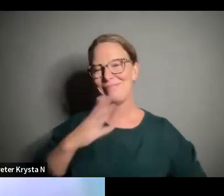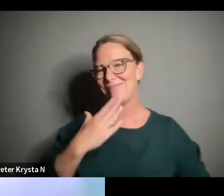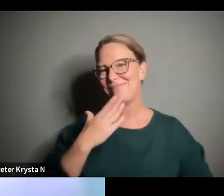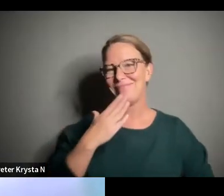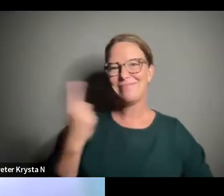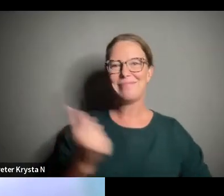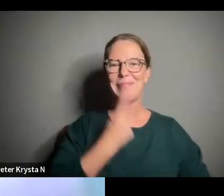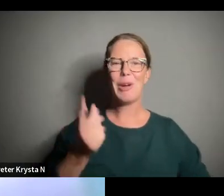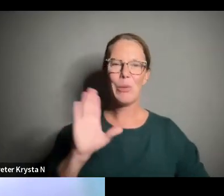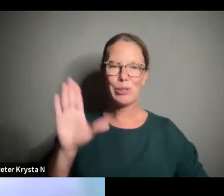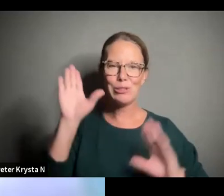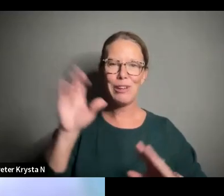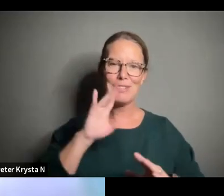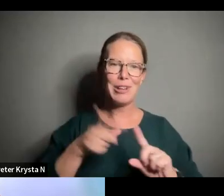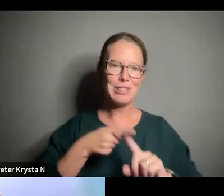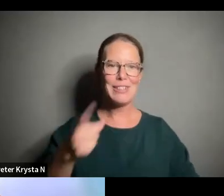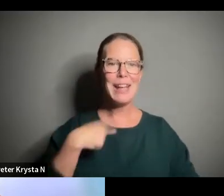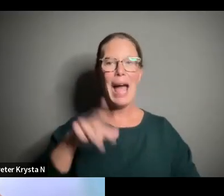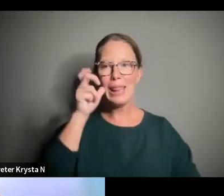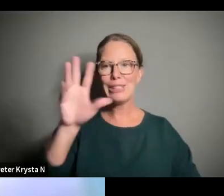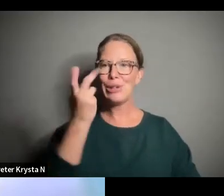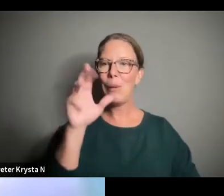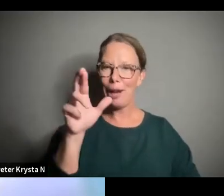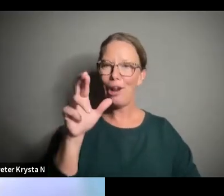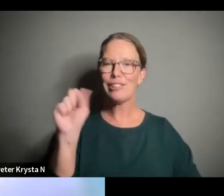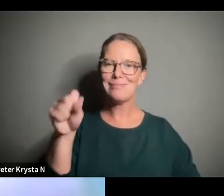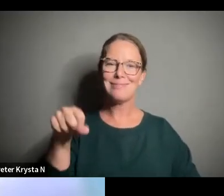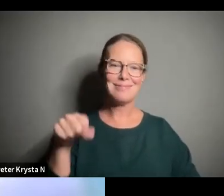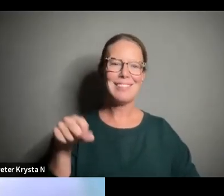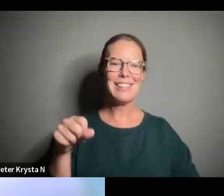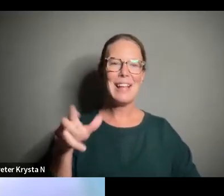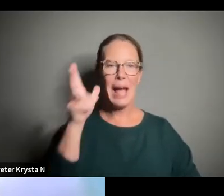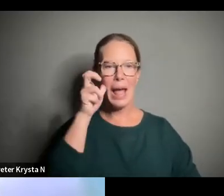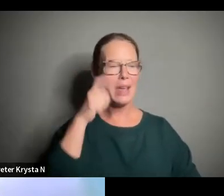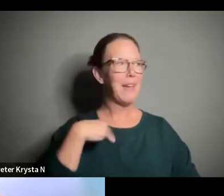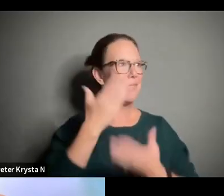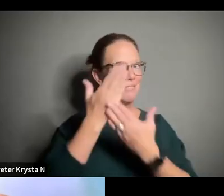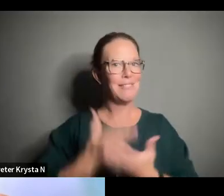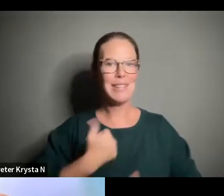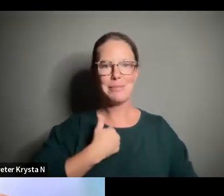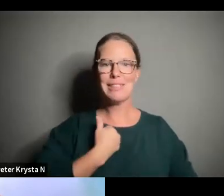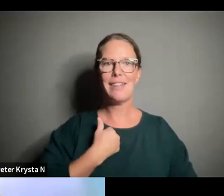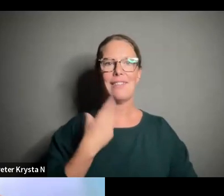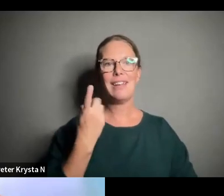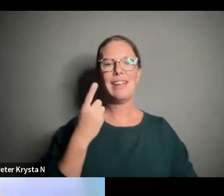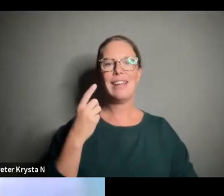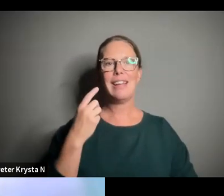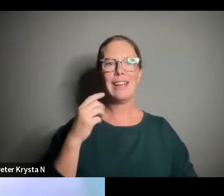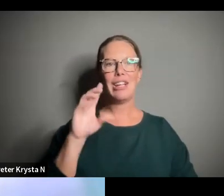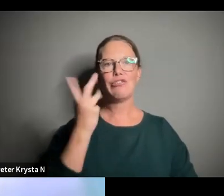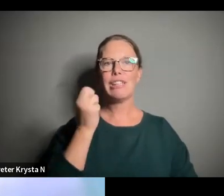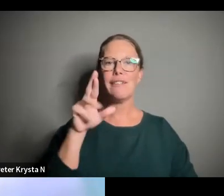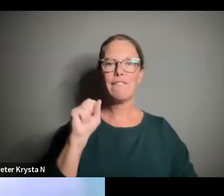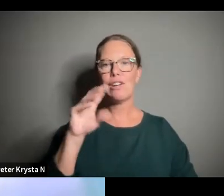It's always great to talk to you. I listen to your webinars at times. I love getting some facts myself. And the Christopher and Dana Reeve Foundation, they've